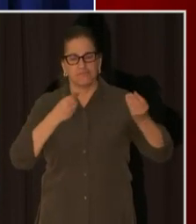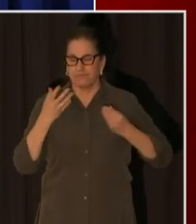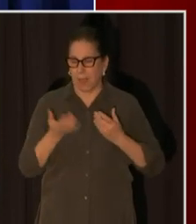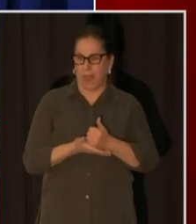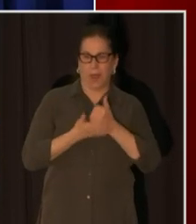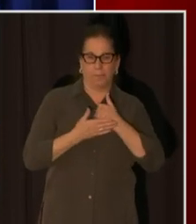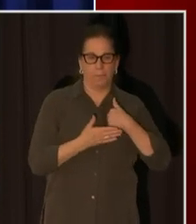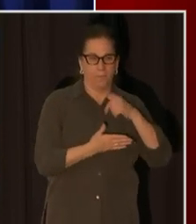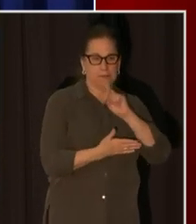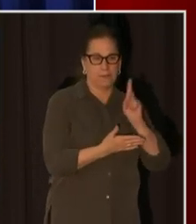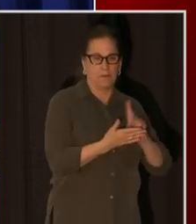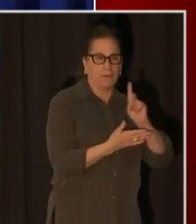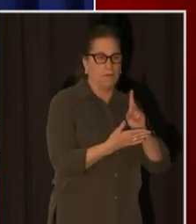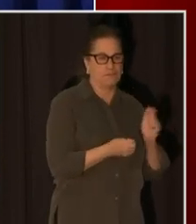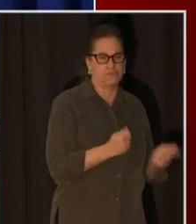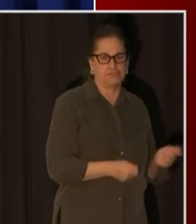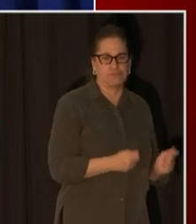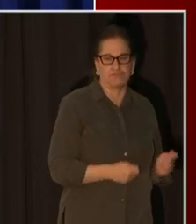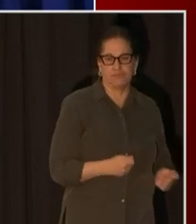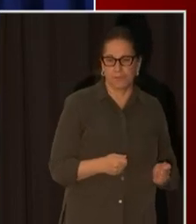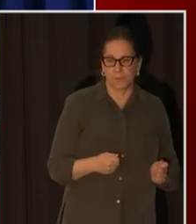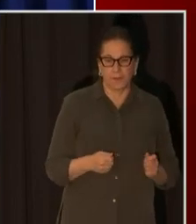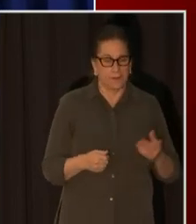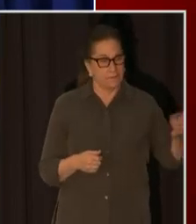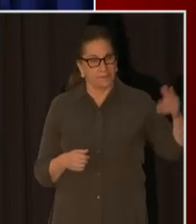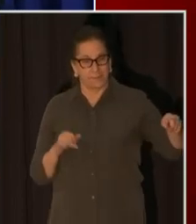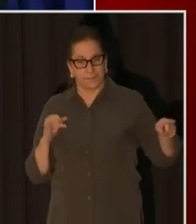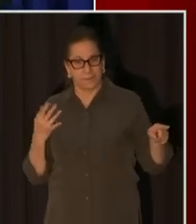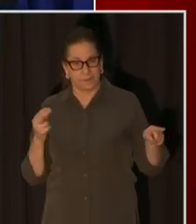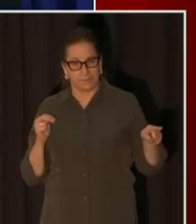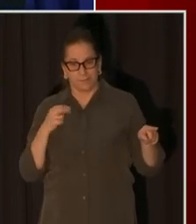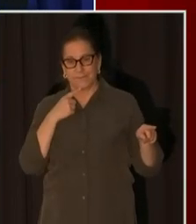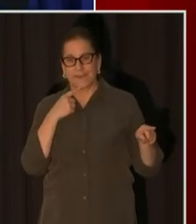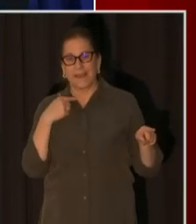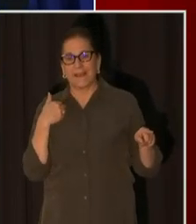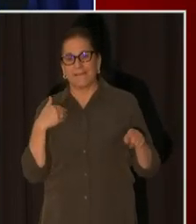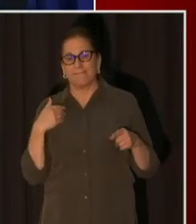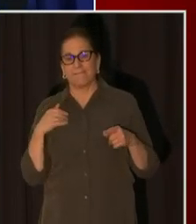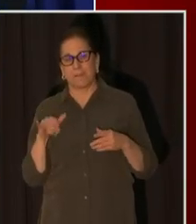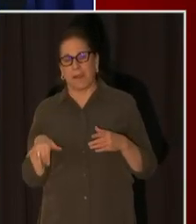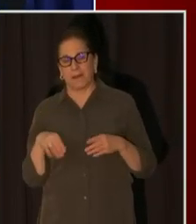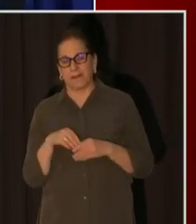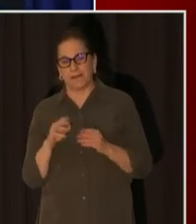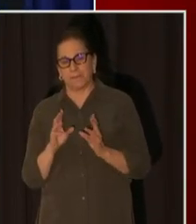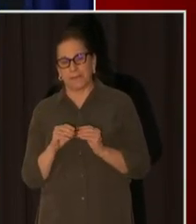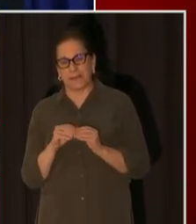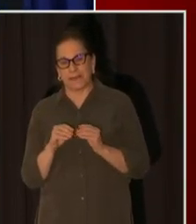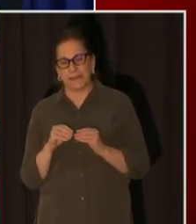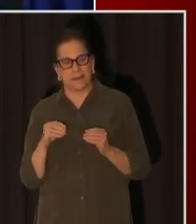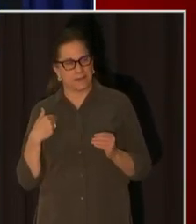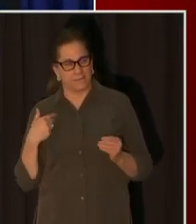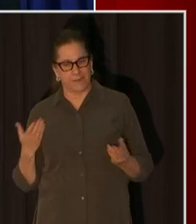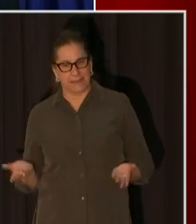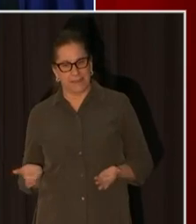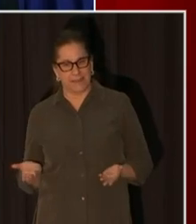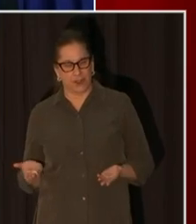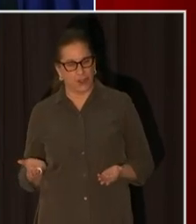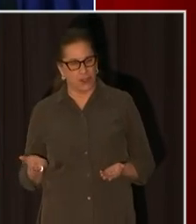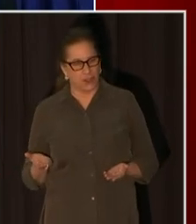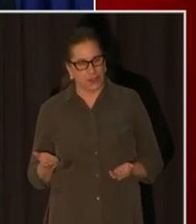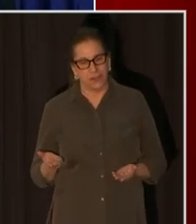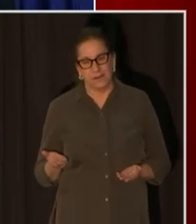727-3900, hit option 7 and call us. And we cannot solve all of your problems, and so I want to say this, like, we can't solve